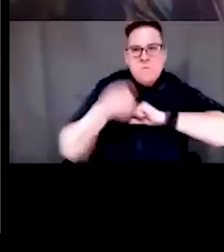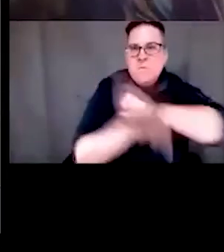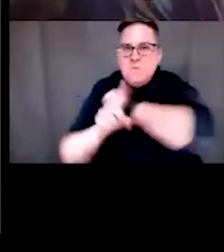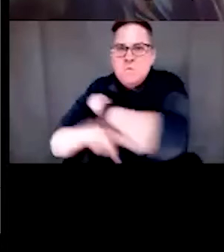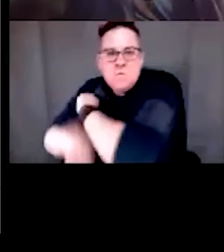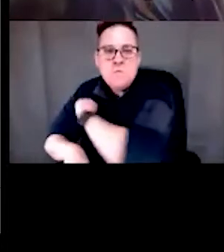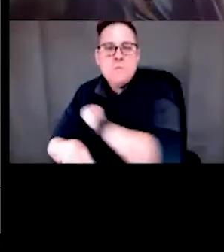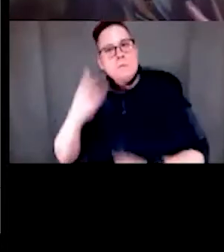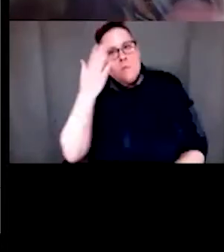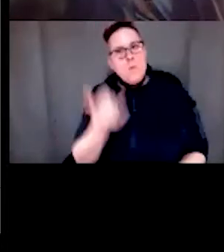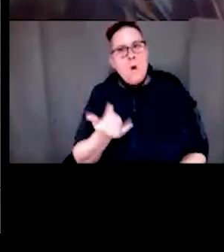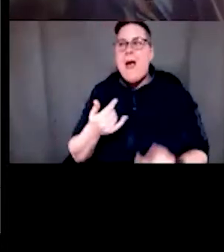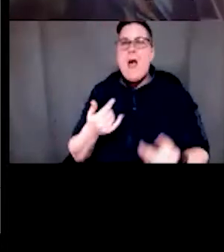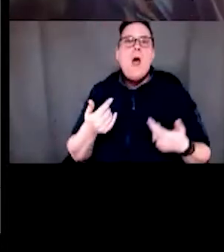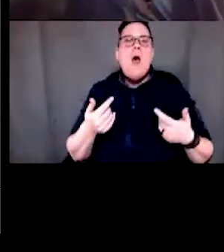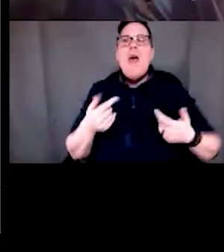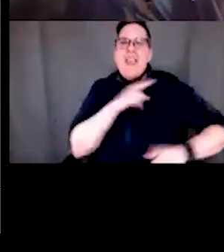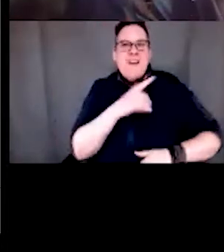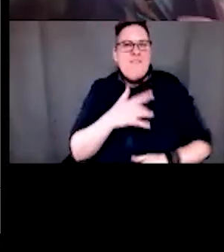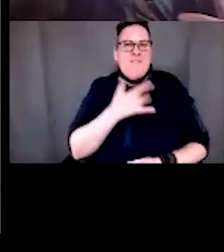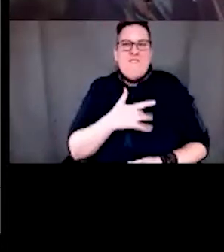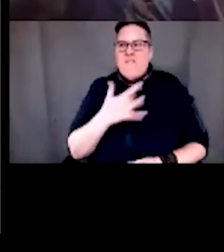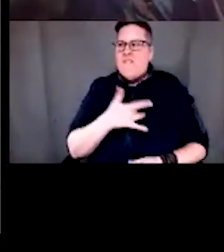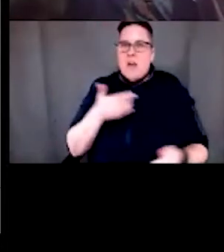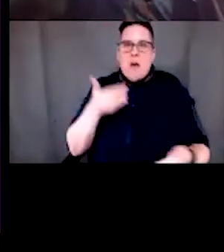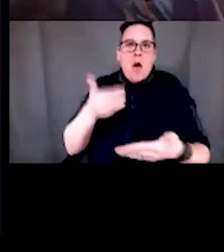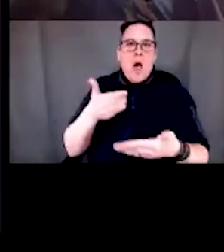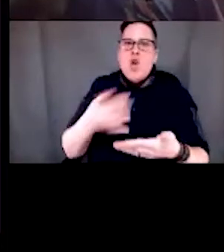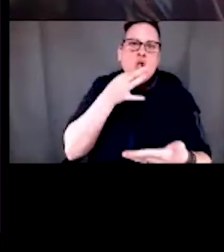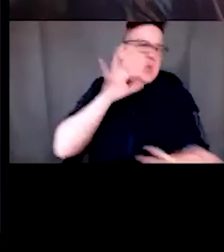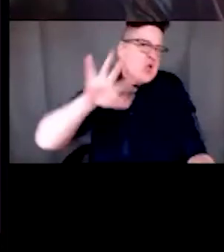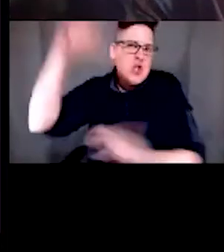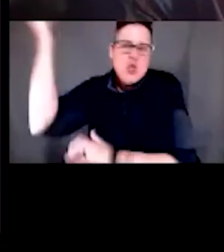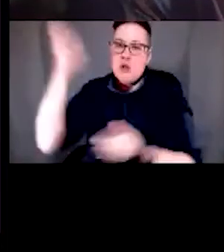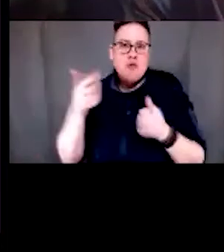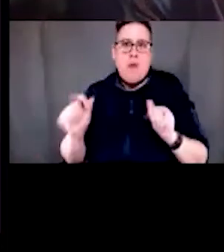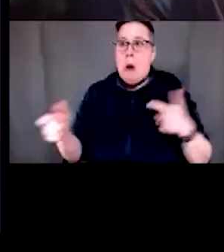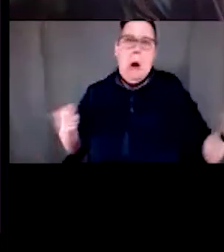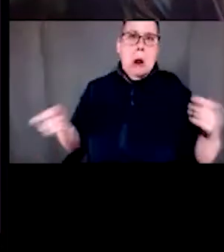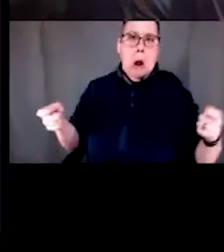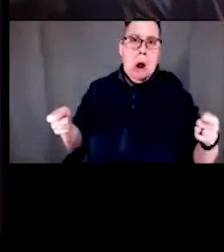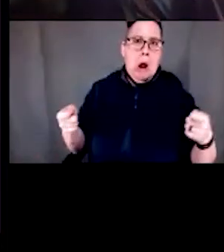they're trying to forestall what feels like impending chaos. But the